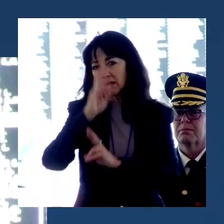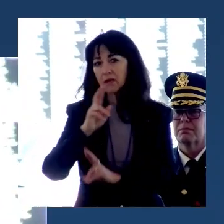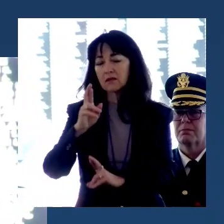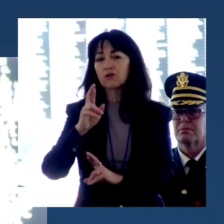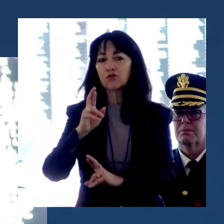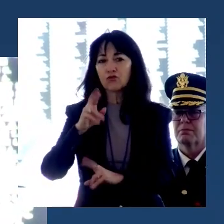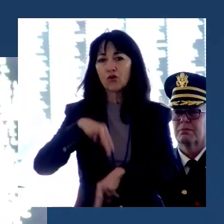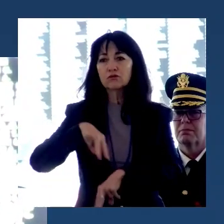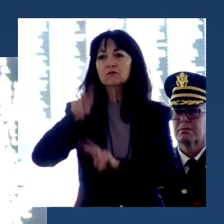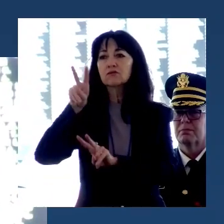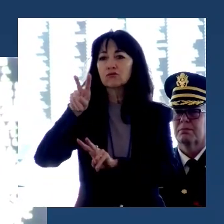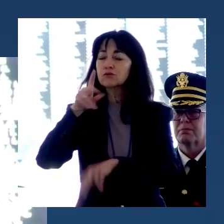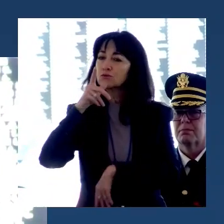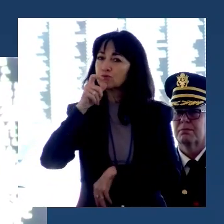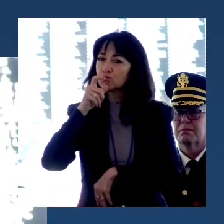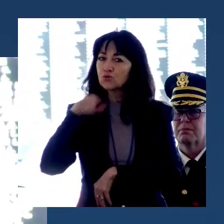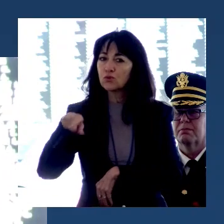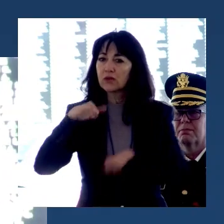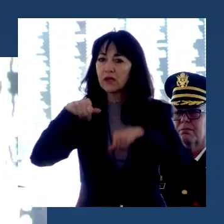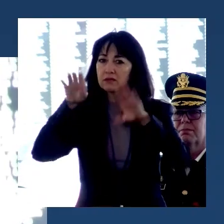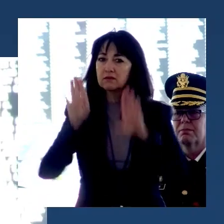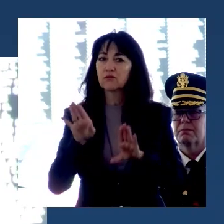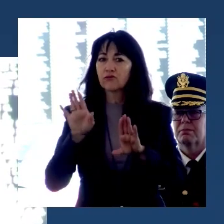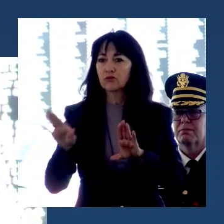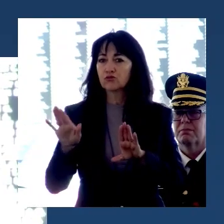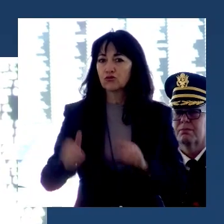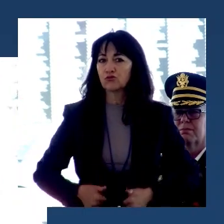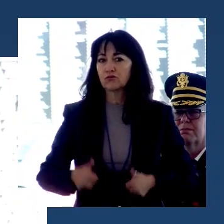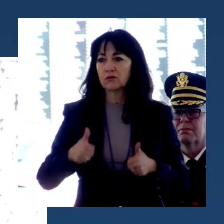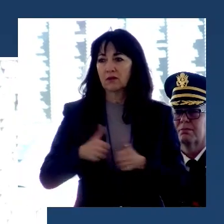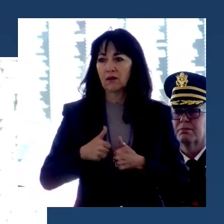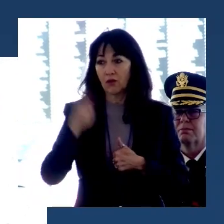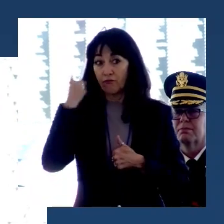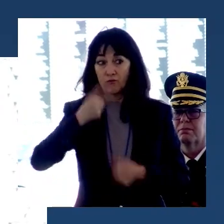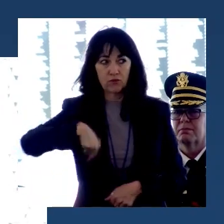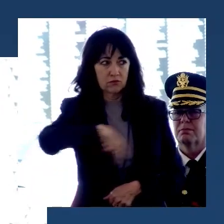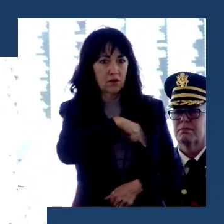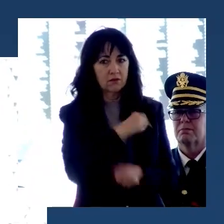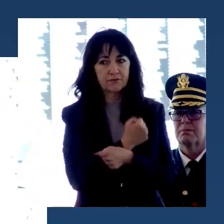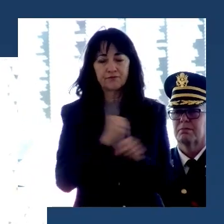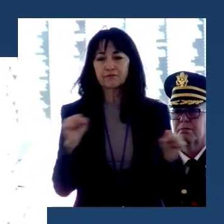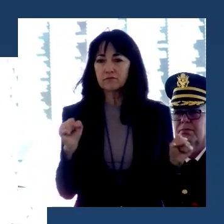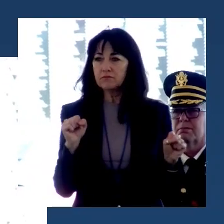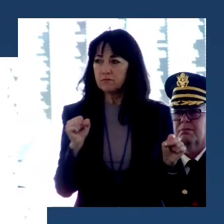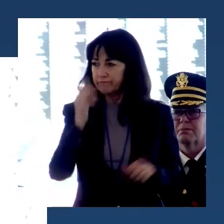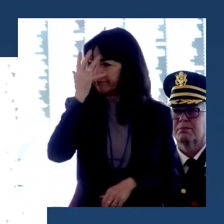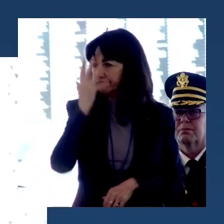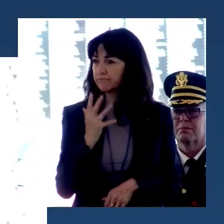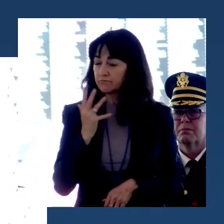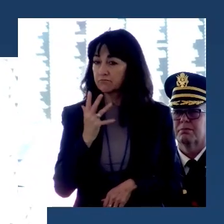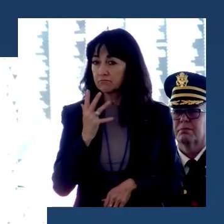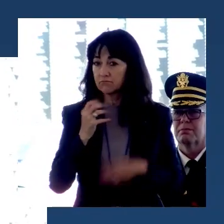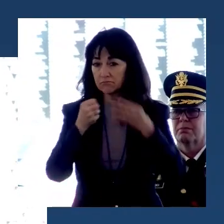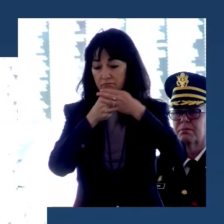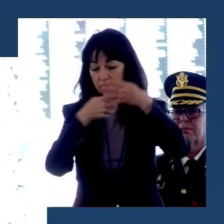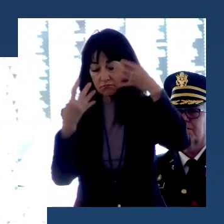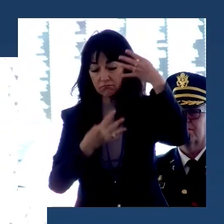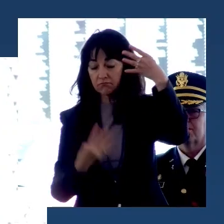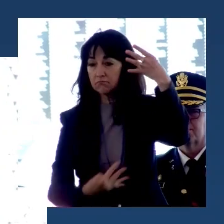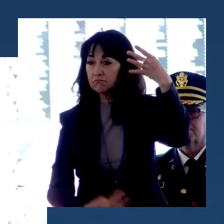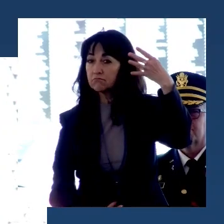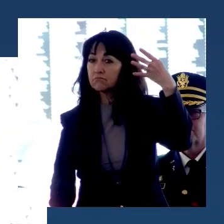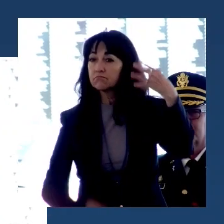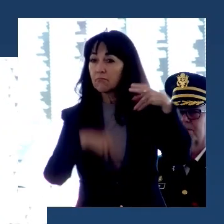ultimate sacrifice in our memory. Unfortunately, the list goes on and on for every war and